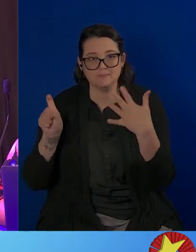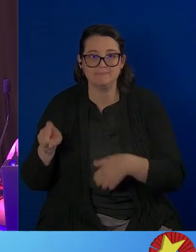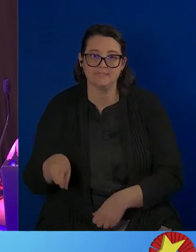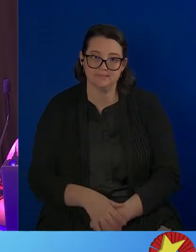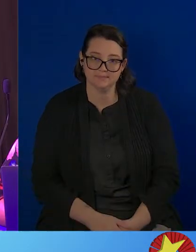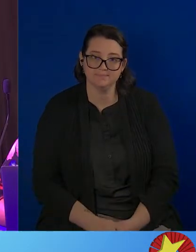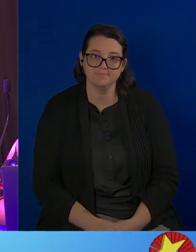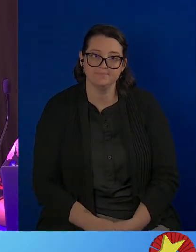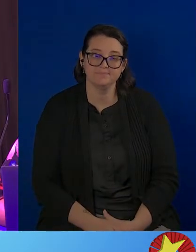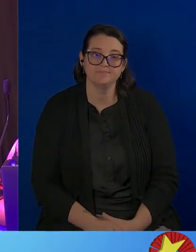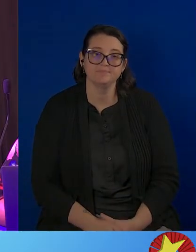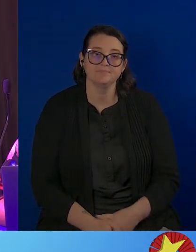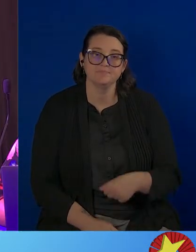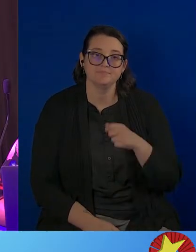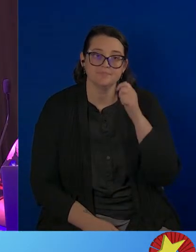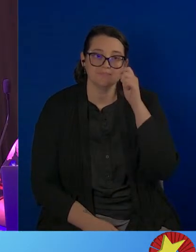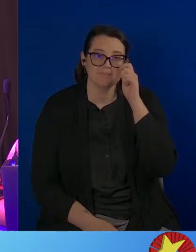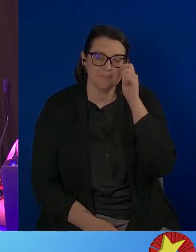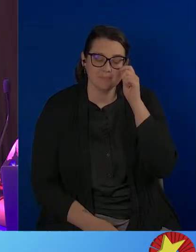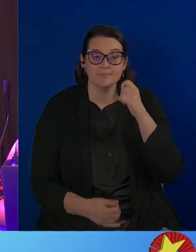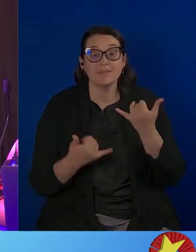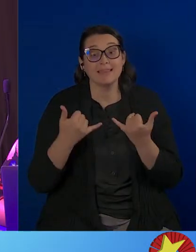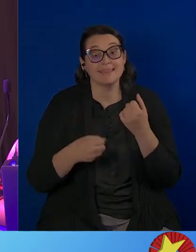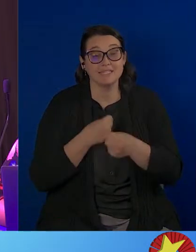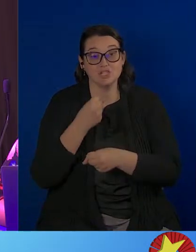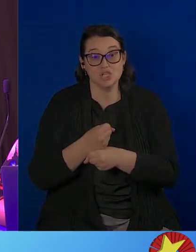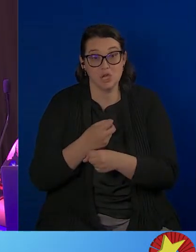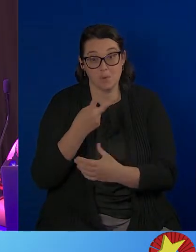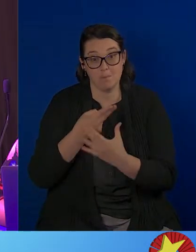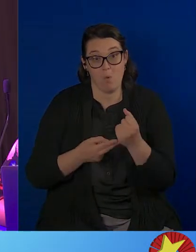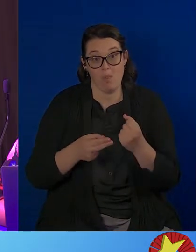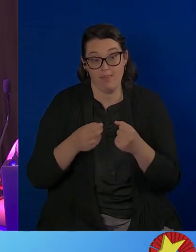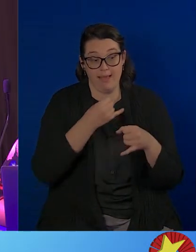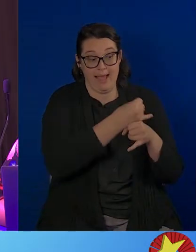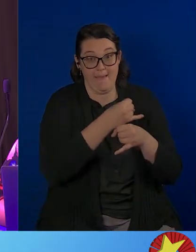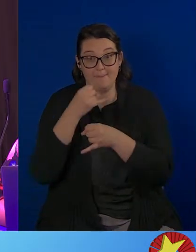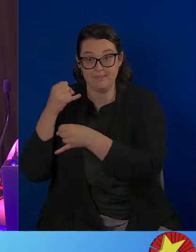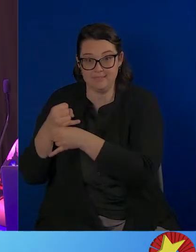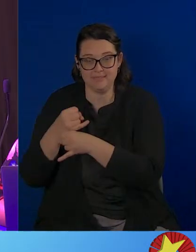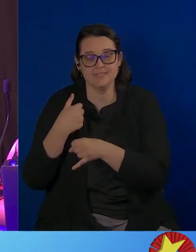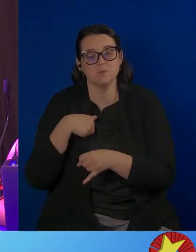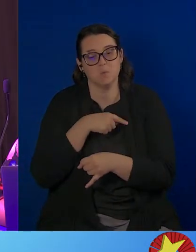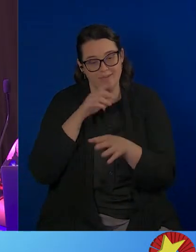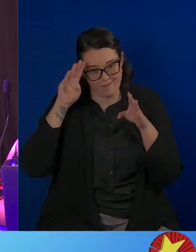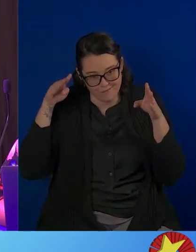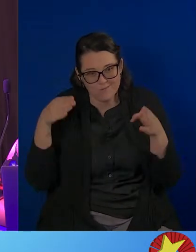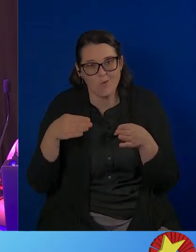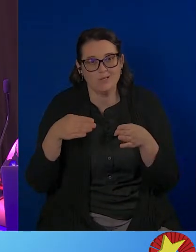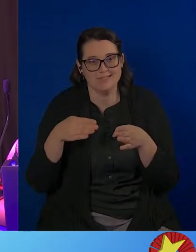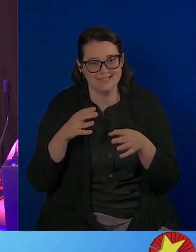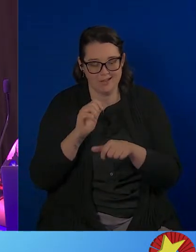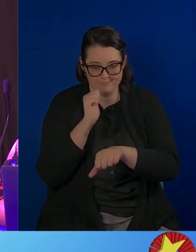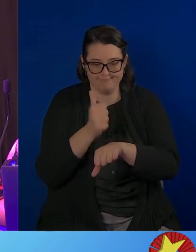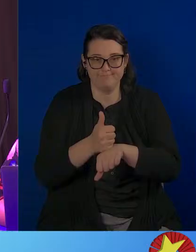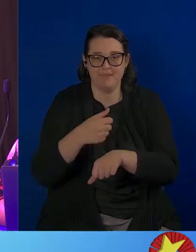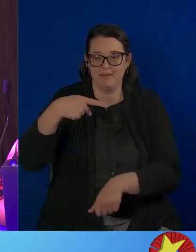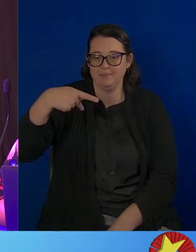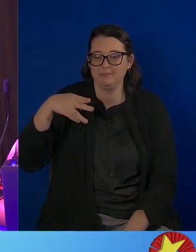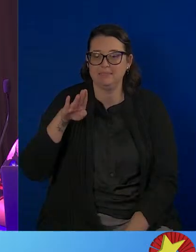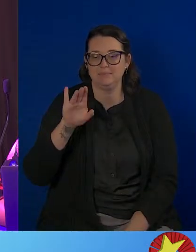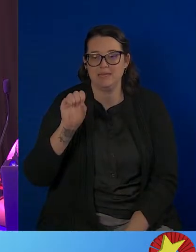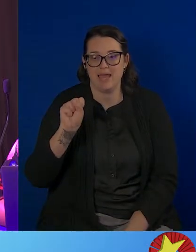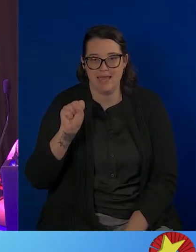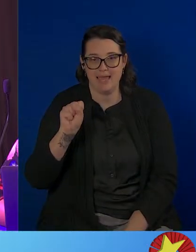This year at the 2 campuses, we continue to focus on the implementation of PBIS, which stands for Positive